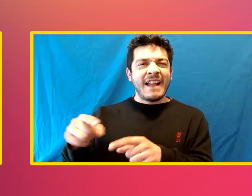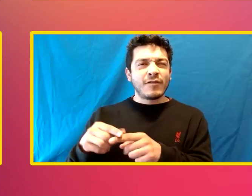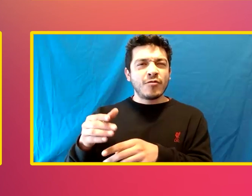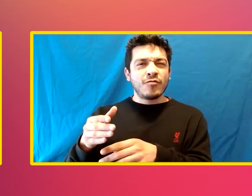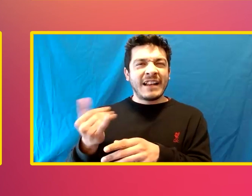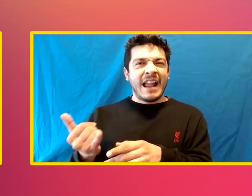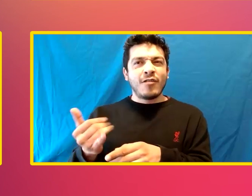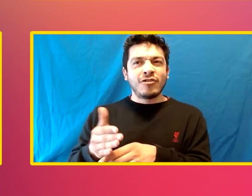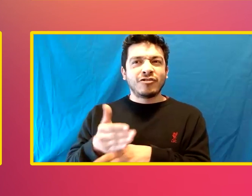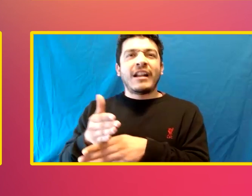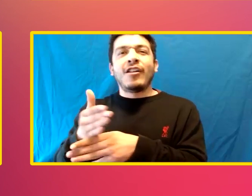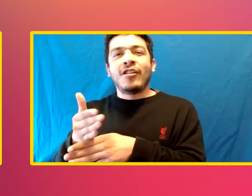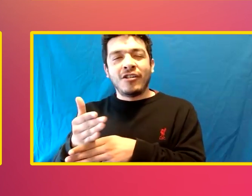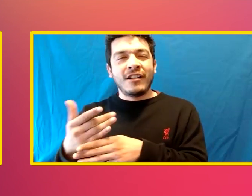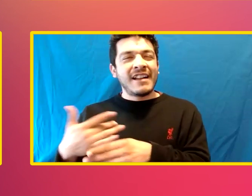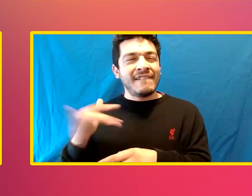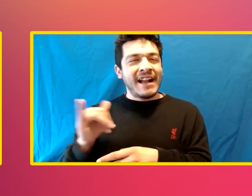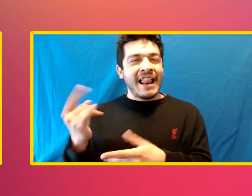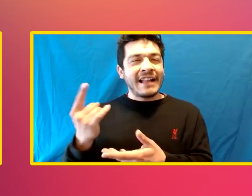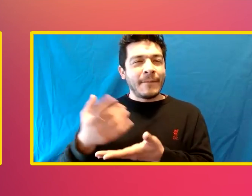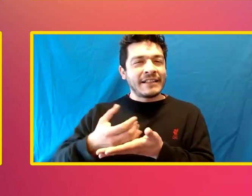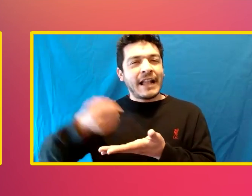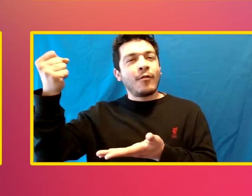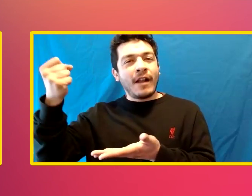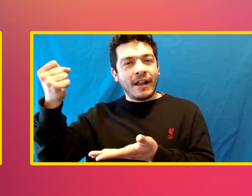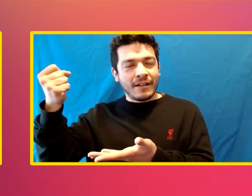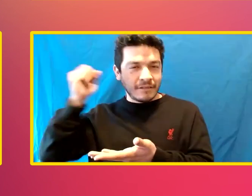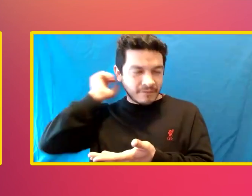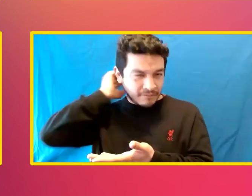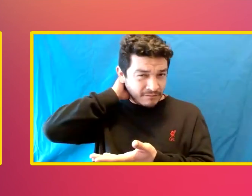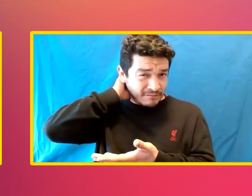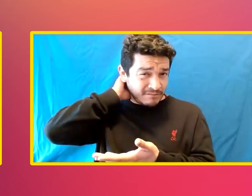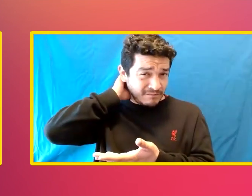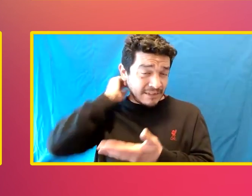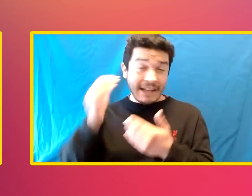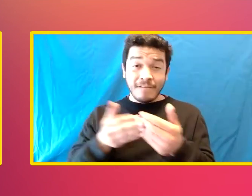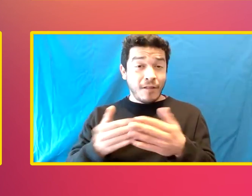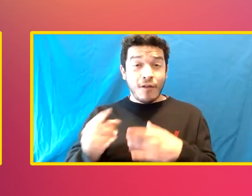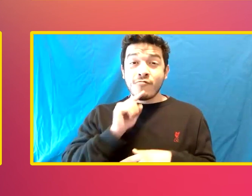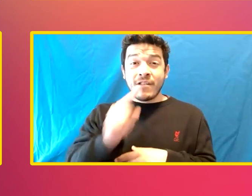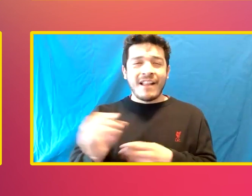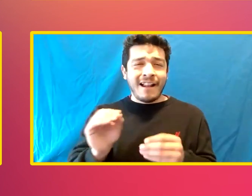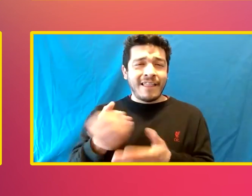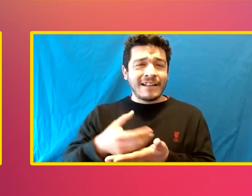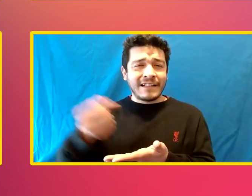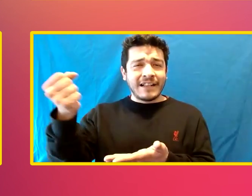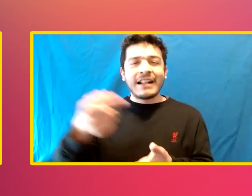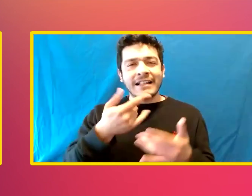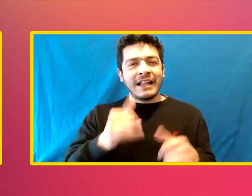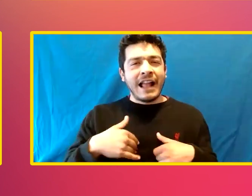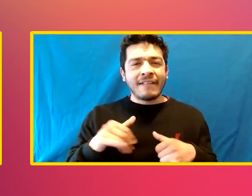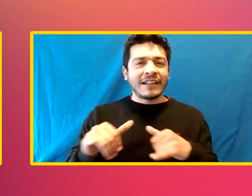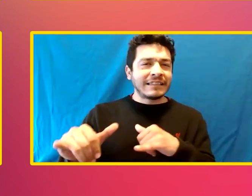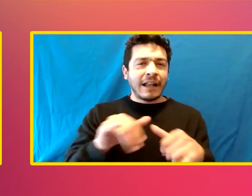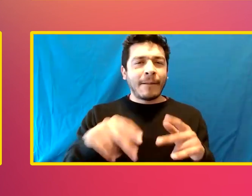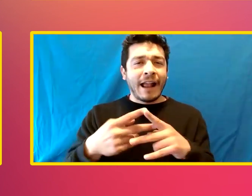share that, it feels like something is being taken away. Even though really nothing is being taken away, they still have the same